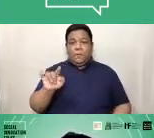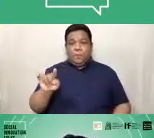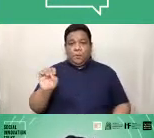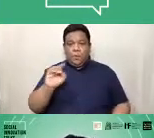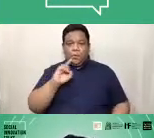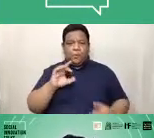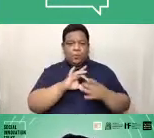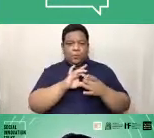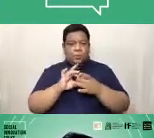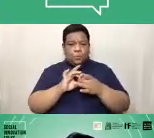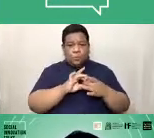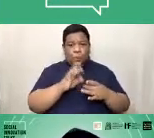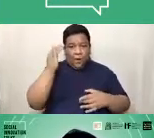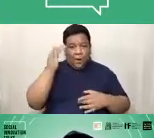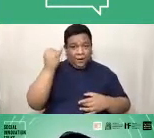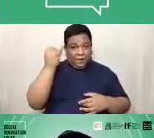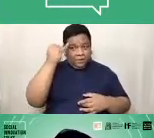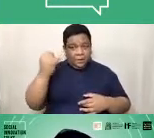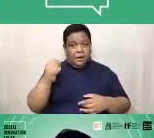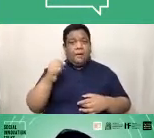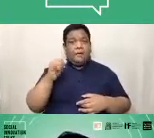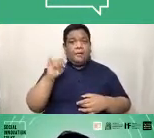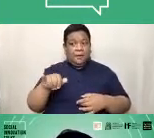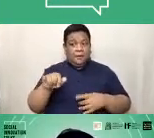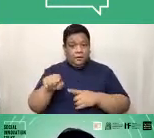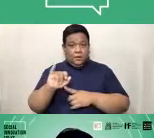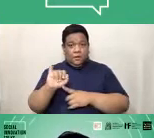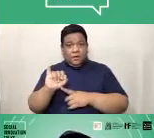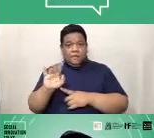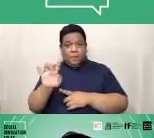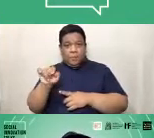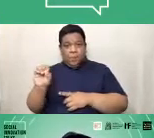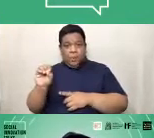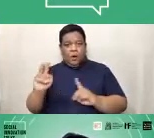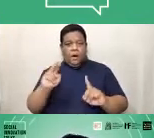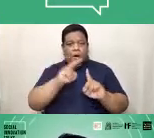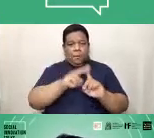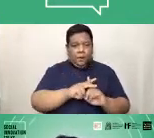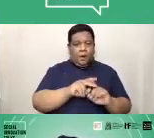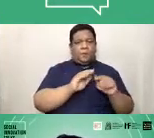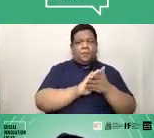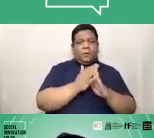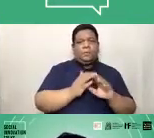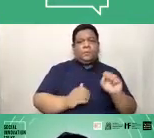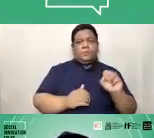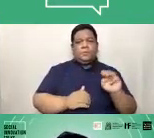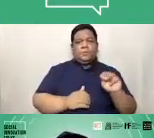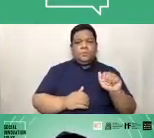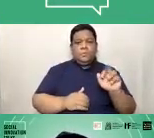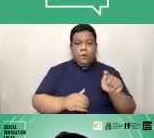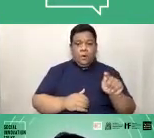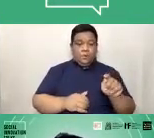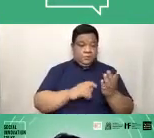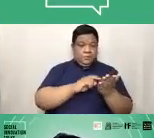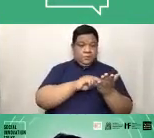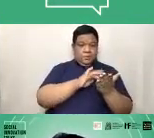because conceptually, they are simply the application of Industry 4.0. So that smartphone you're holding in your hand,